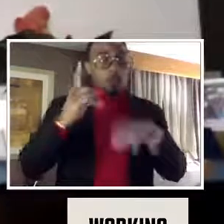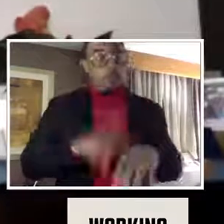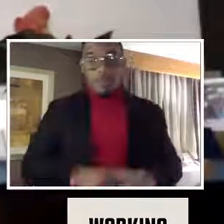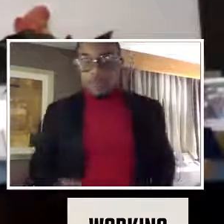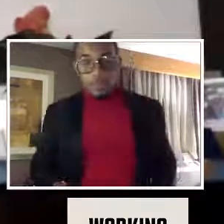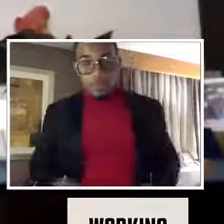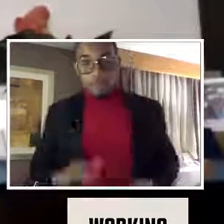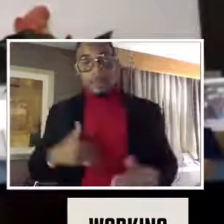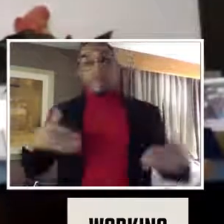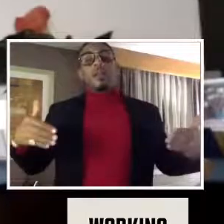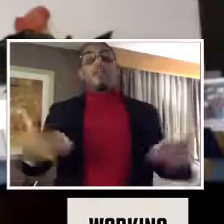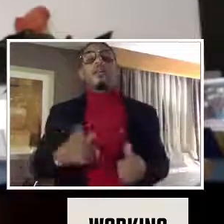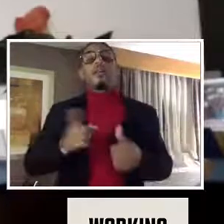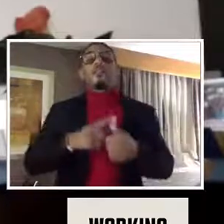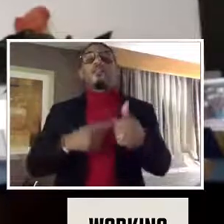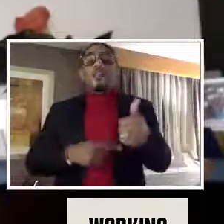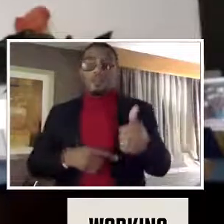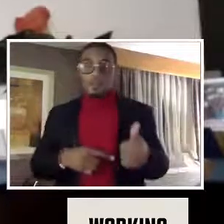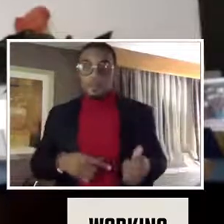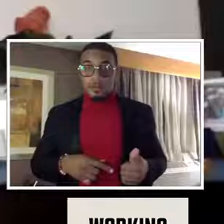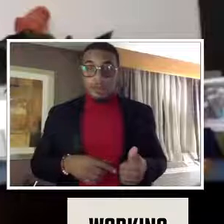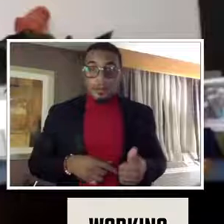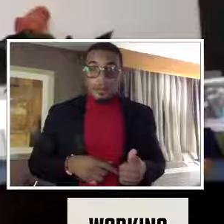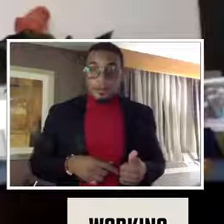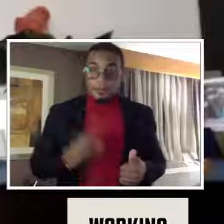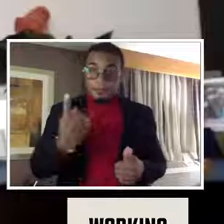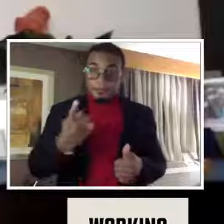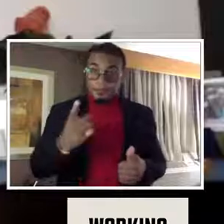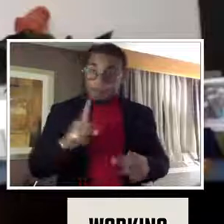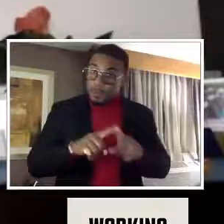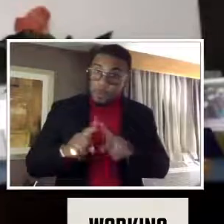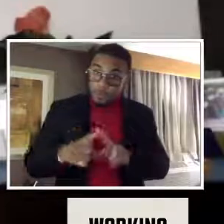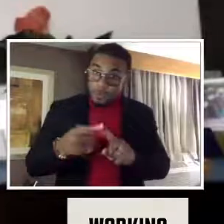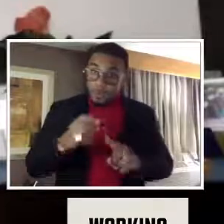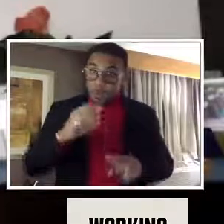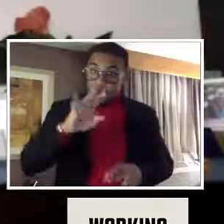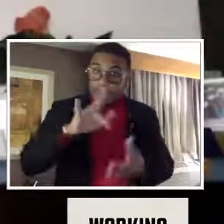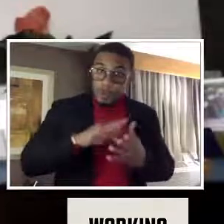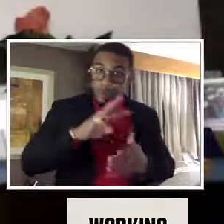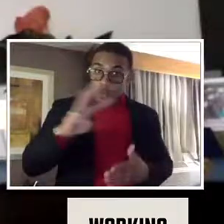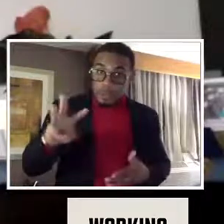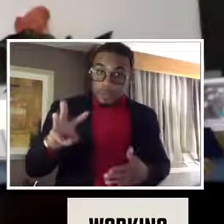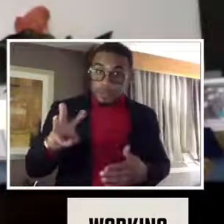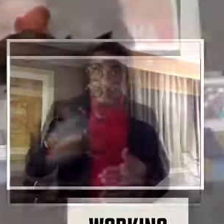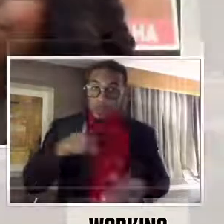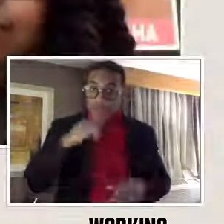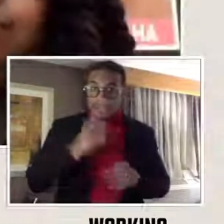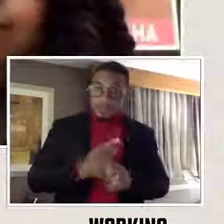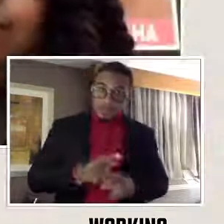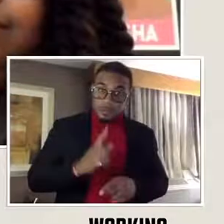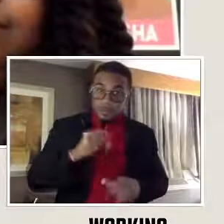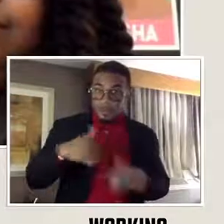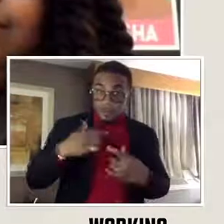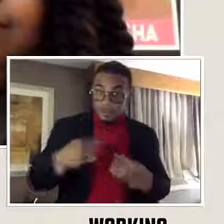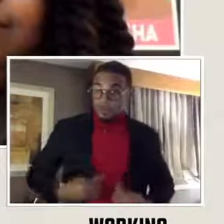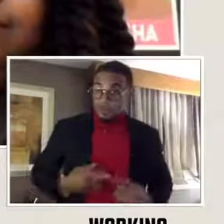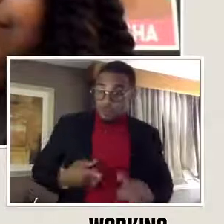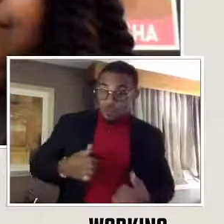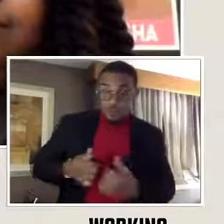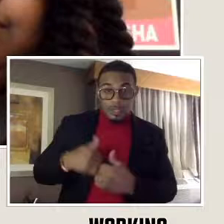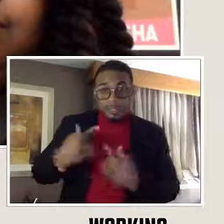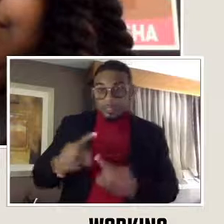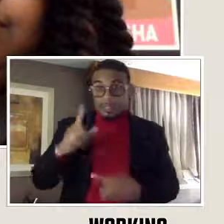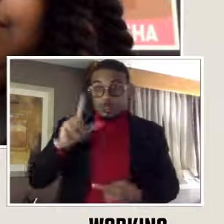times. So let me introduce first somebody also from the Midwest, my sister, who I've been in struggle with